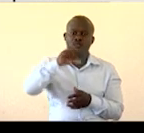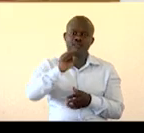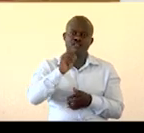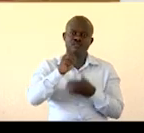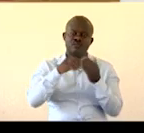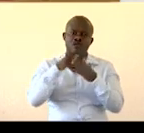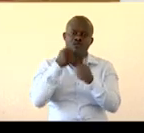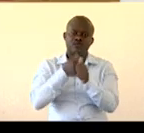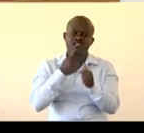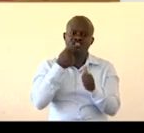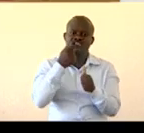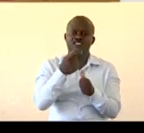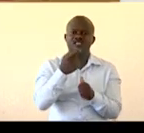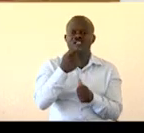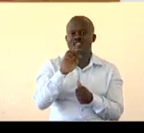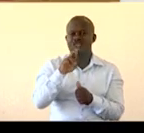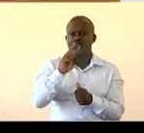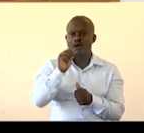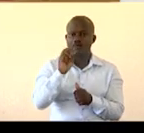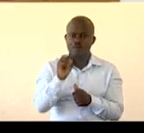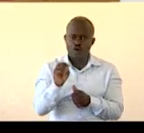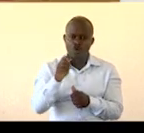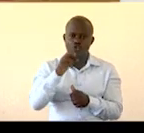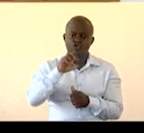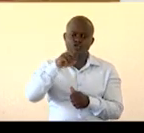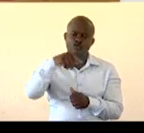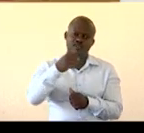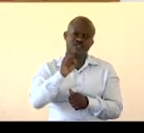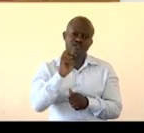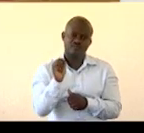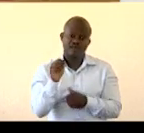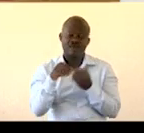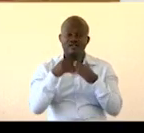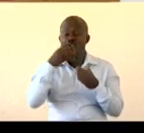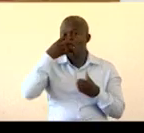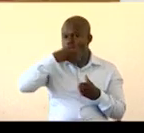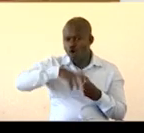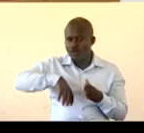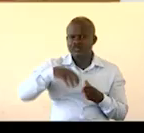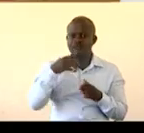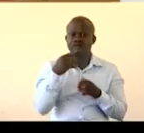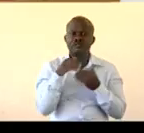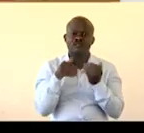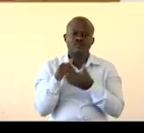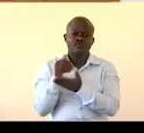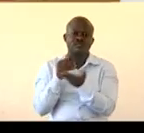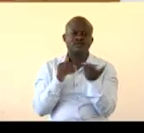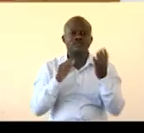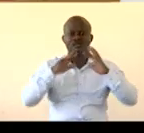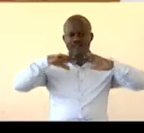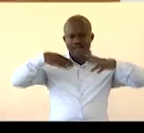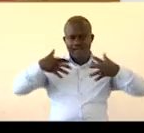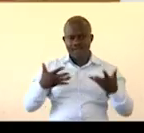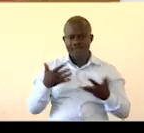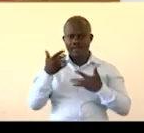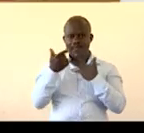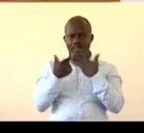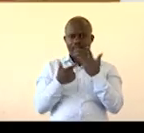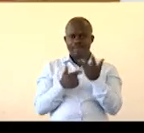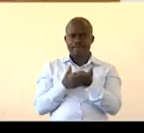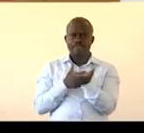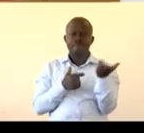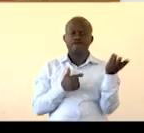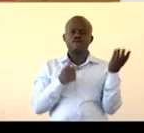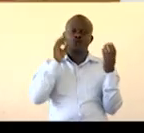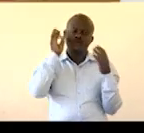is thermotropism. Like you see in hot temperature, this is how this plant